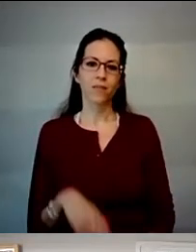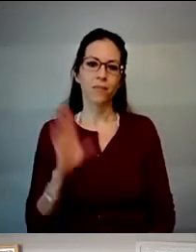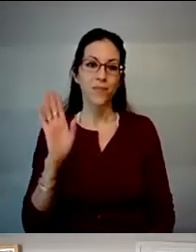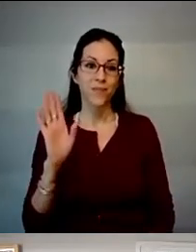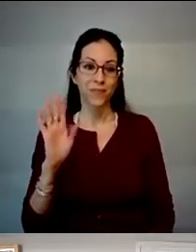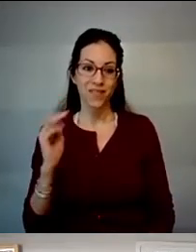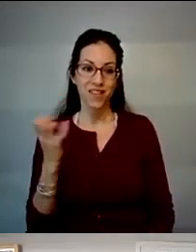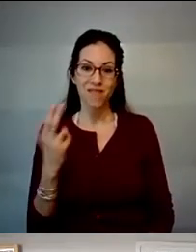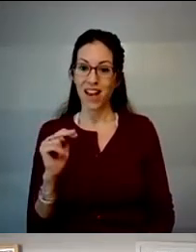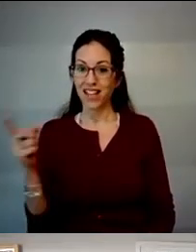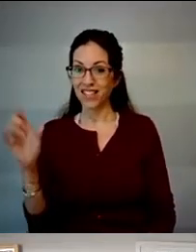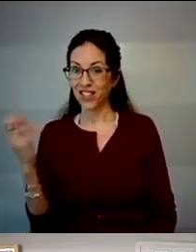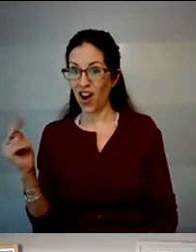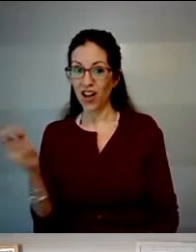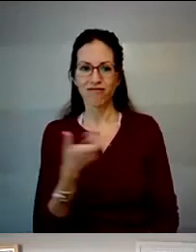Sean, do you want to go? Or